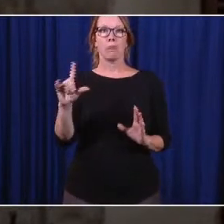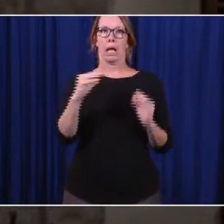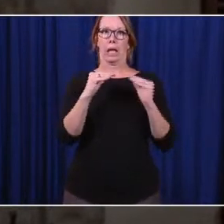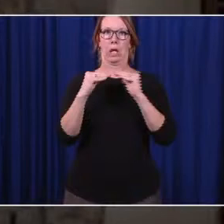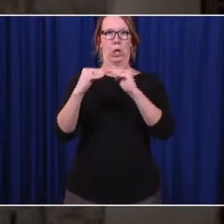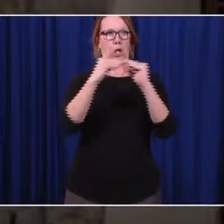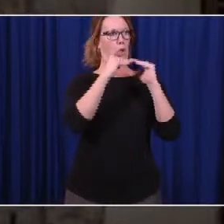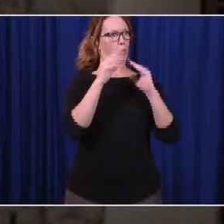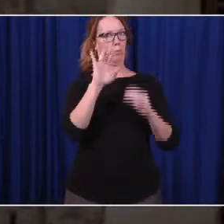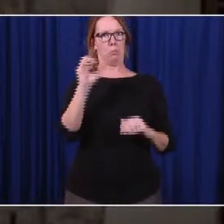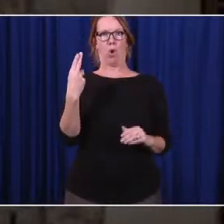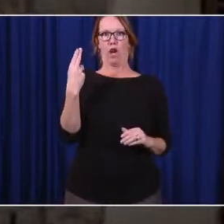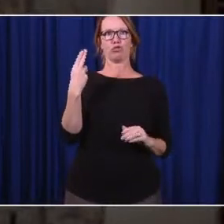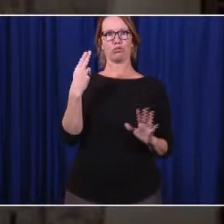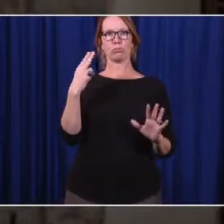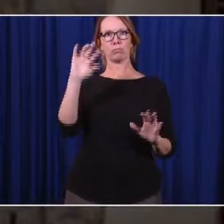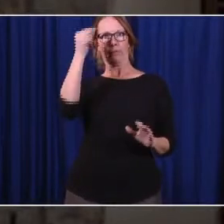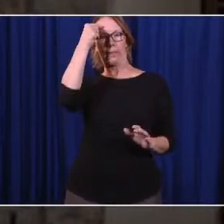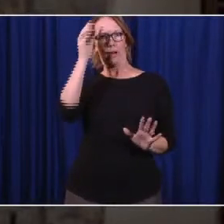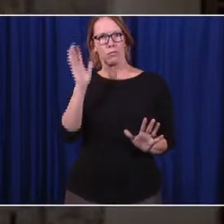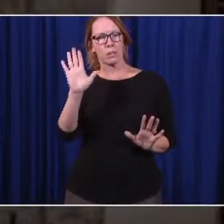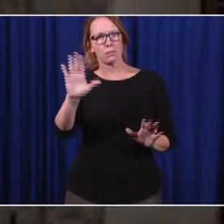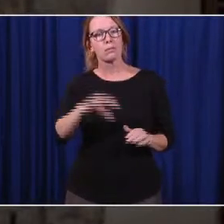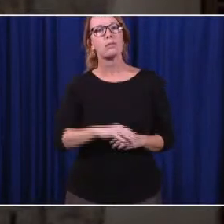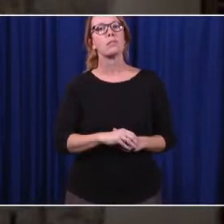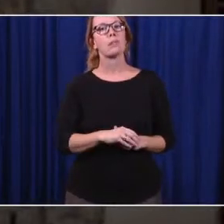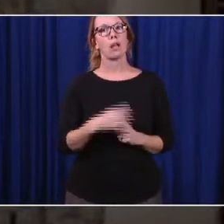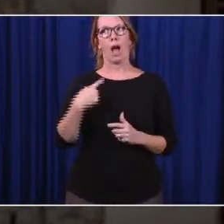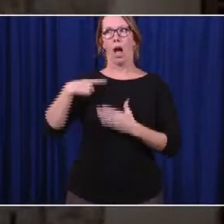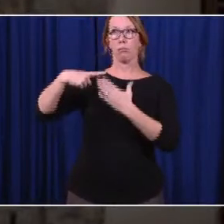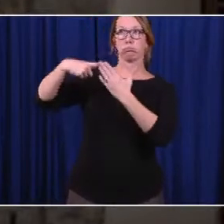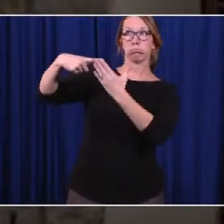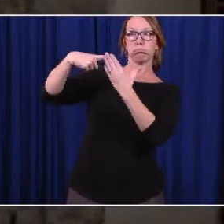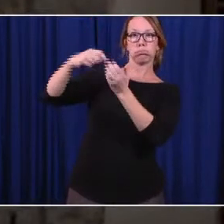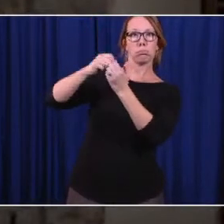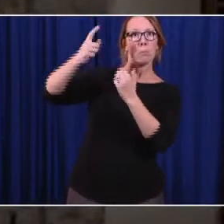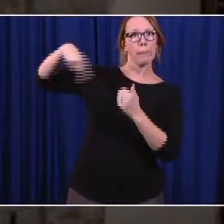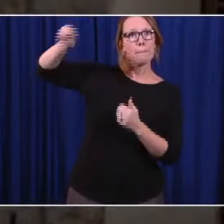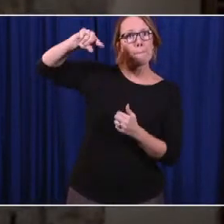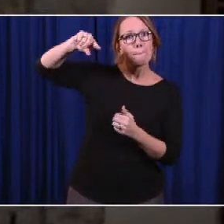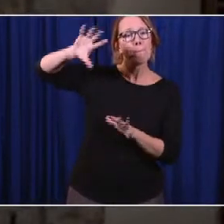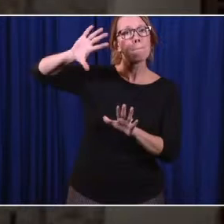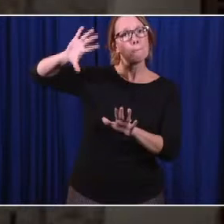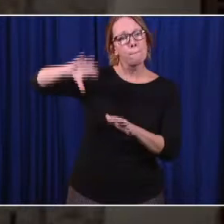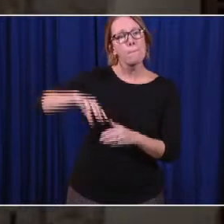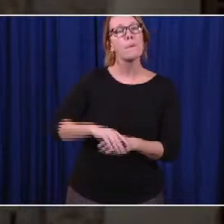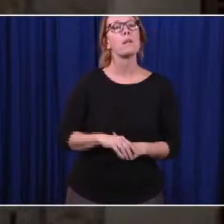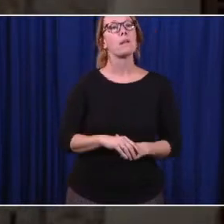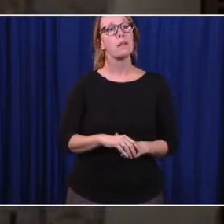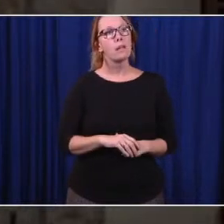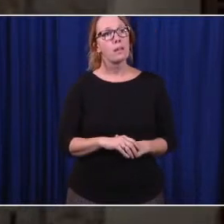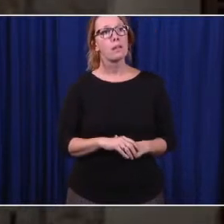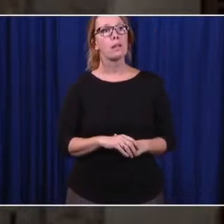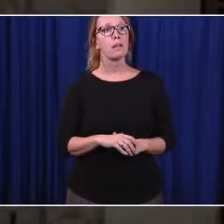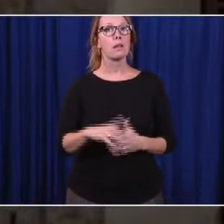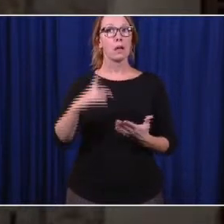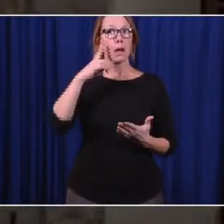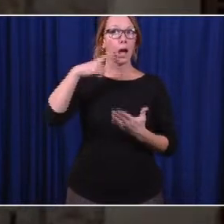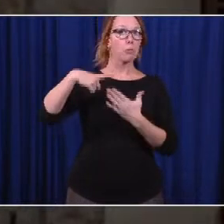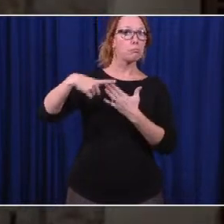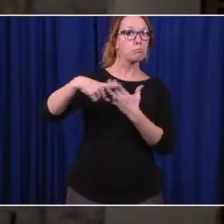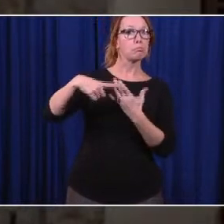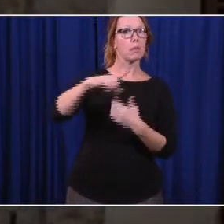government, and I consult with them and I talk with them. I talked to a